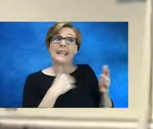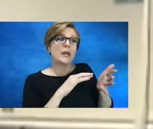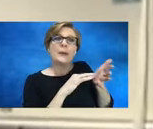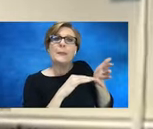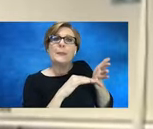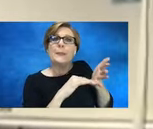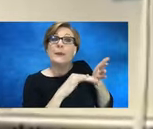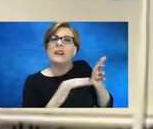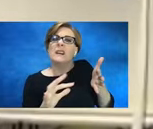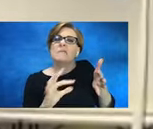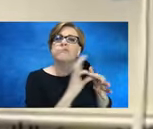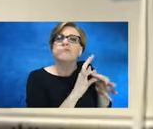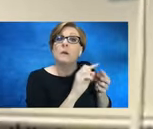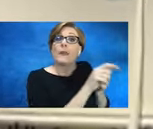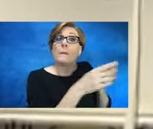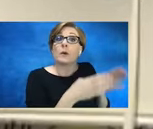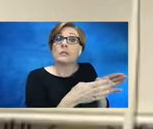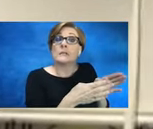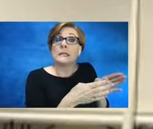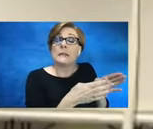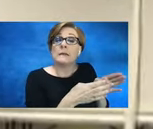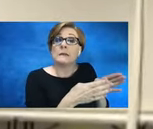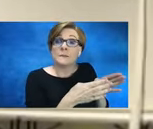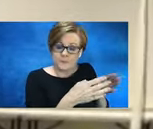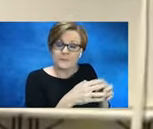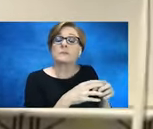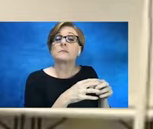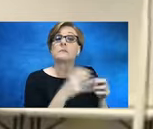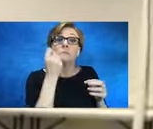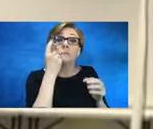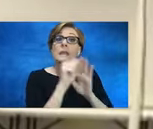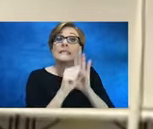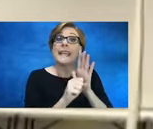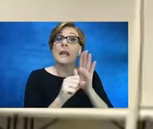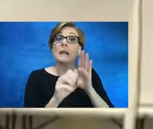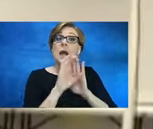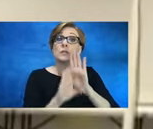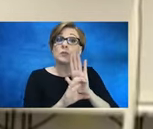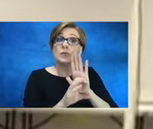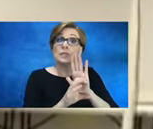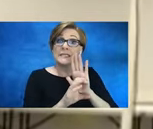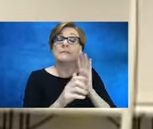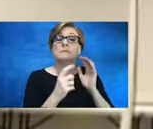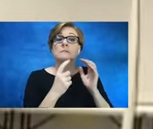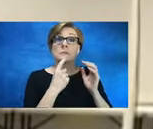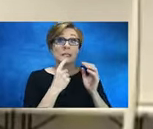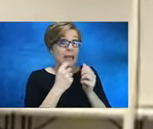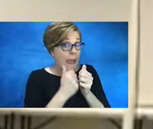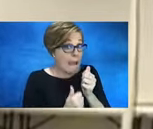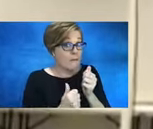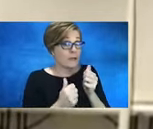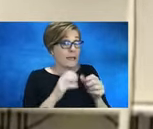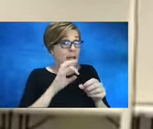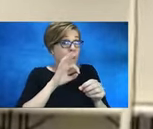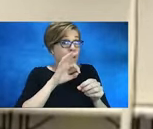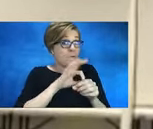to the voter. But once, and based on state constitution, every voter is entitled to a secret ballot. So we need